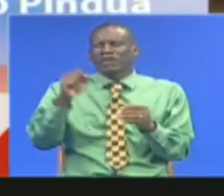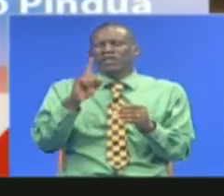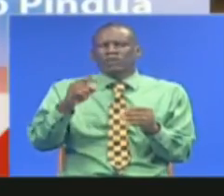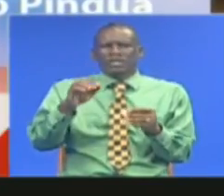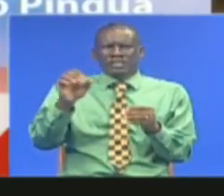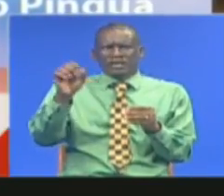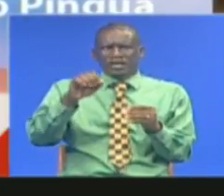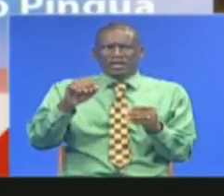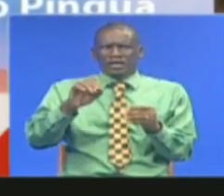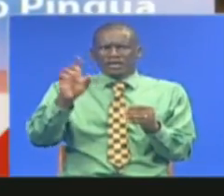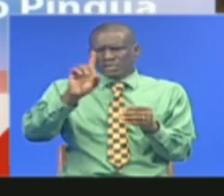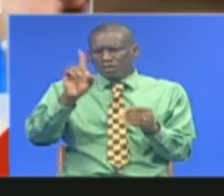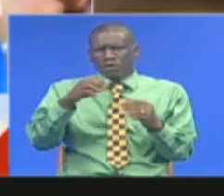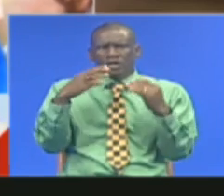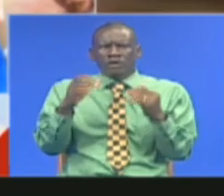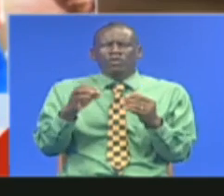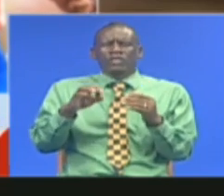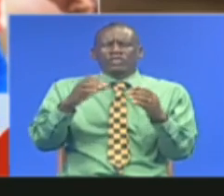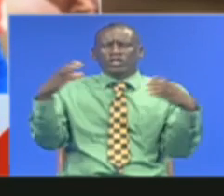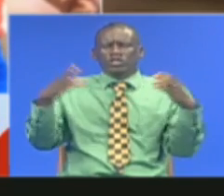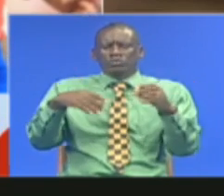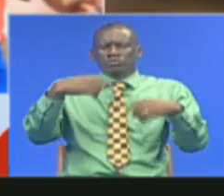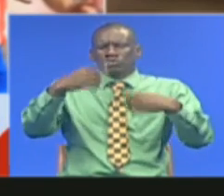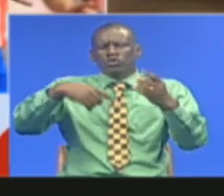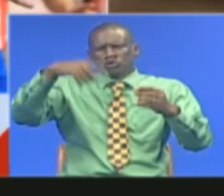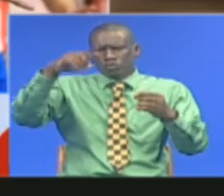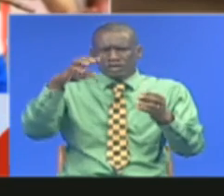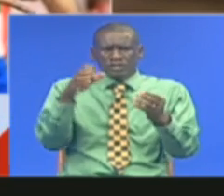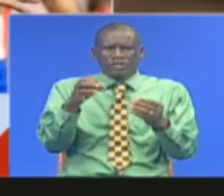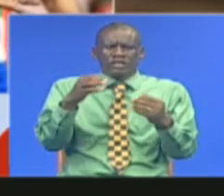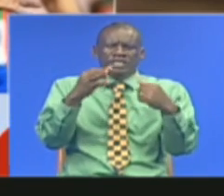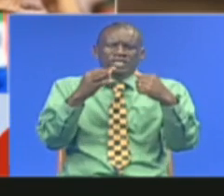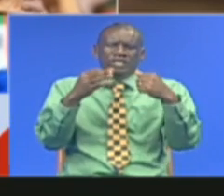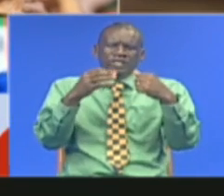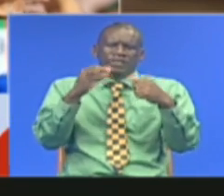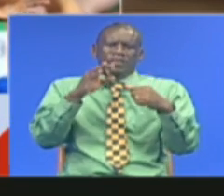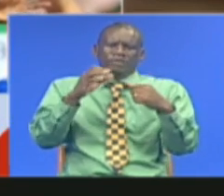chances to enrich their medal haul in the 3,000 meters steeplechase and 800 meters finals.